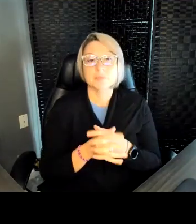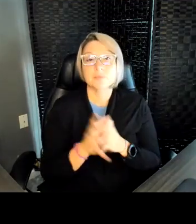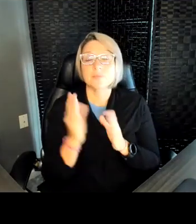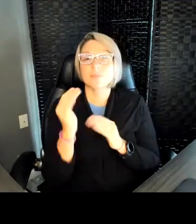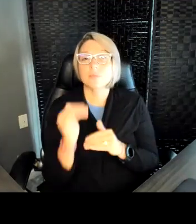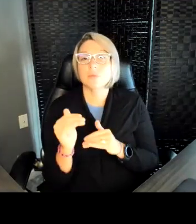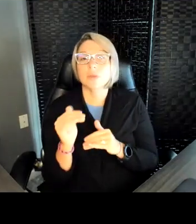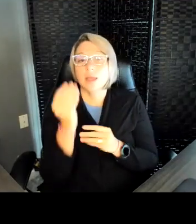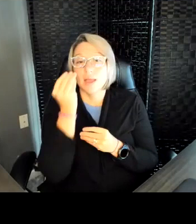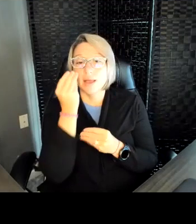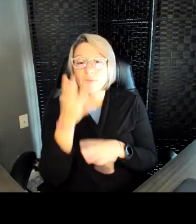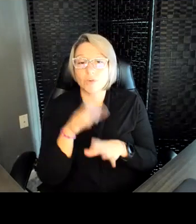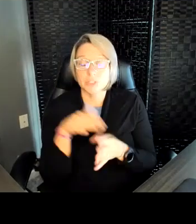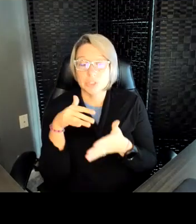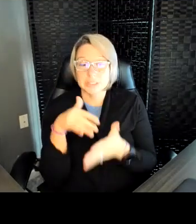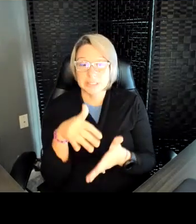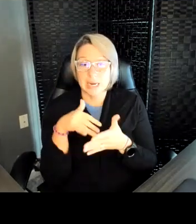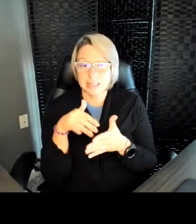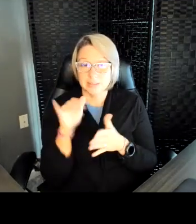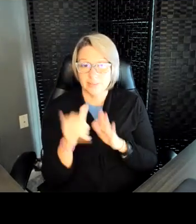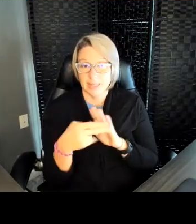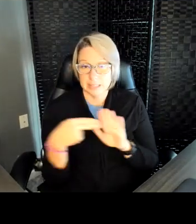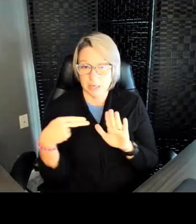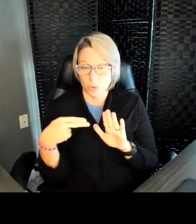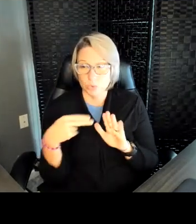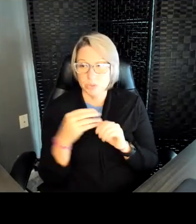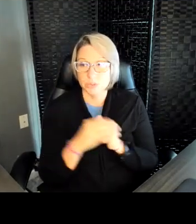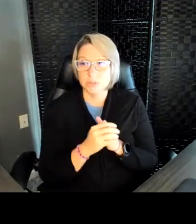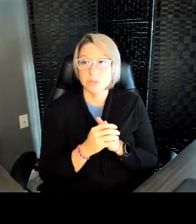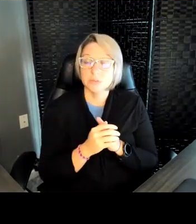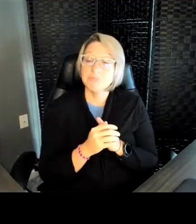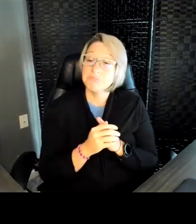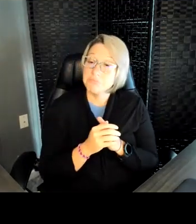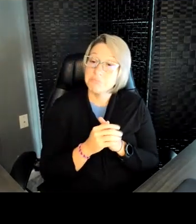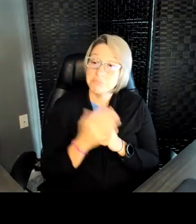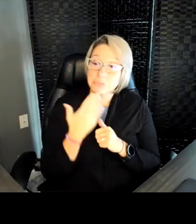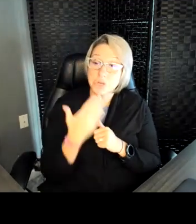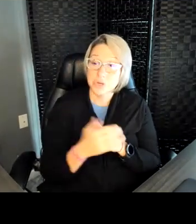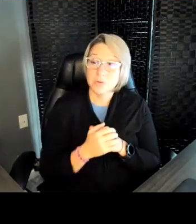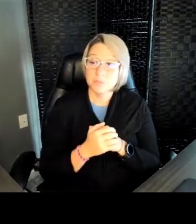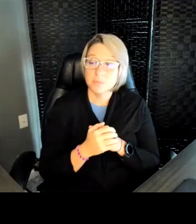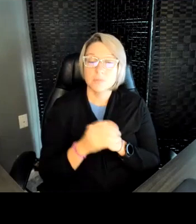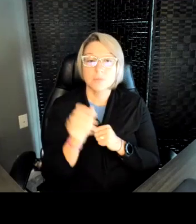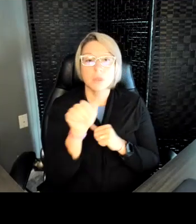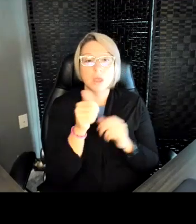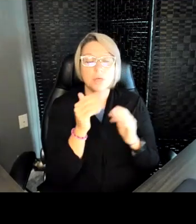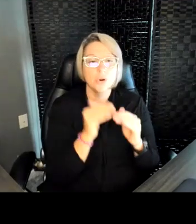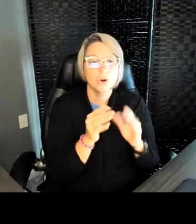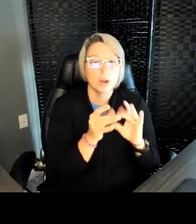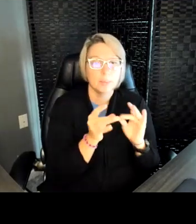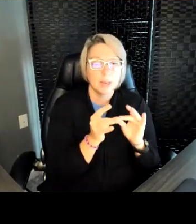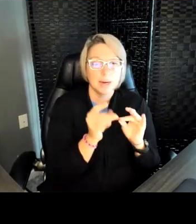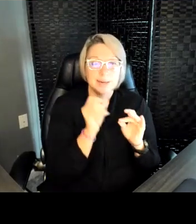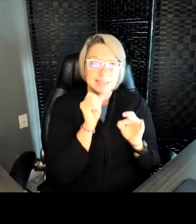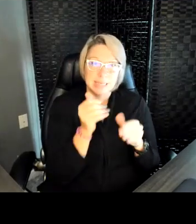is information on studies of the diagnosis. And Very good. Another one is, it isn't the